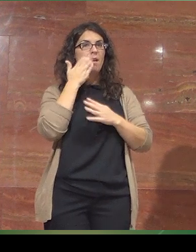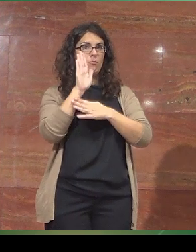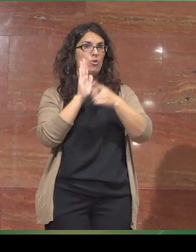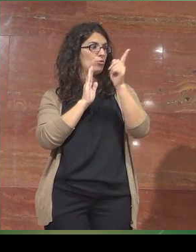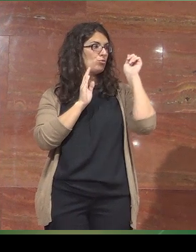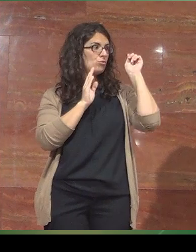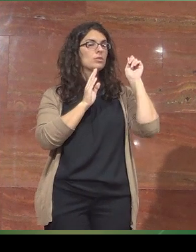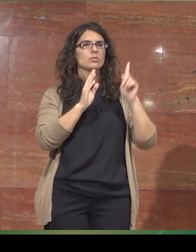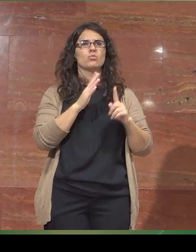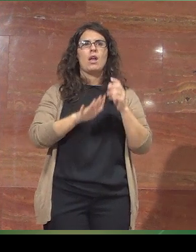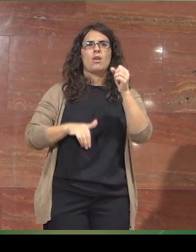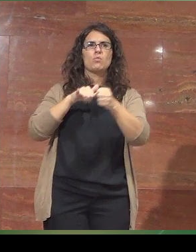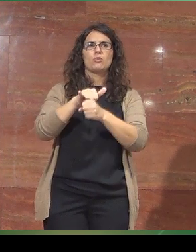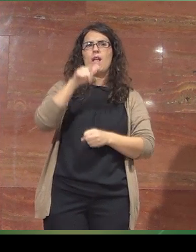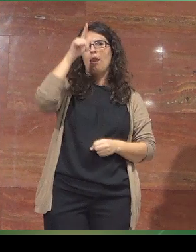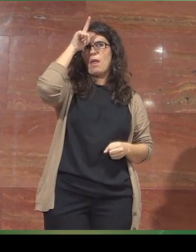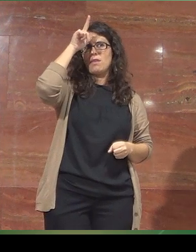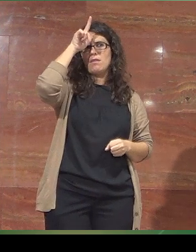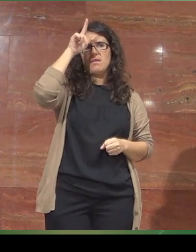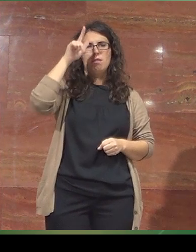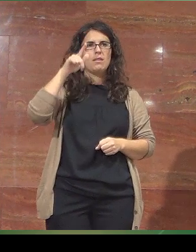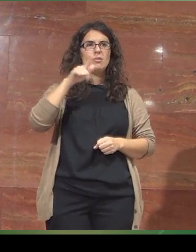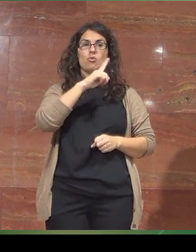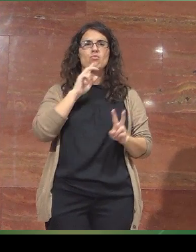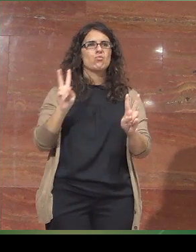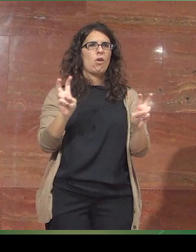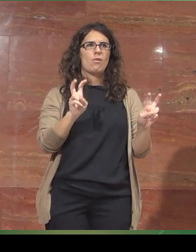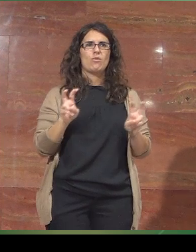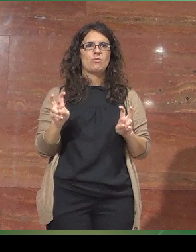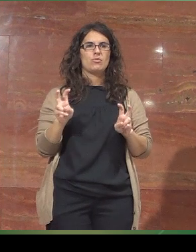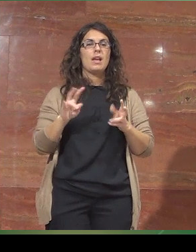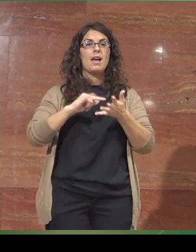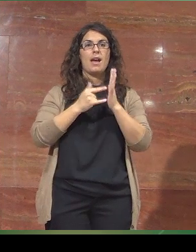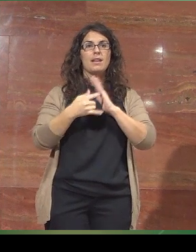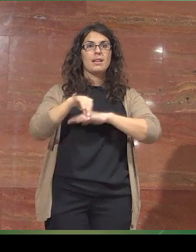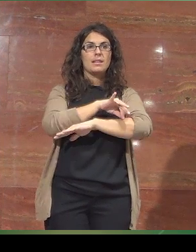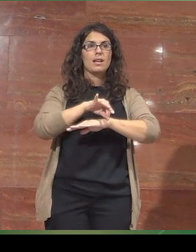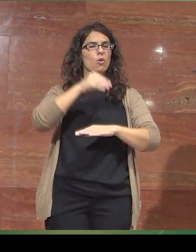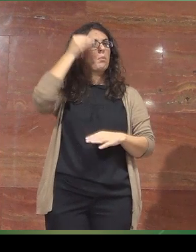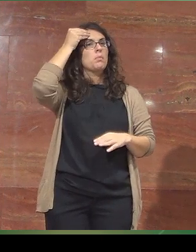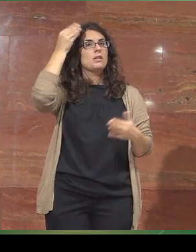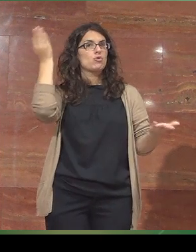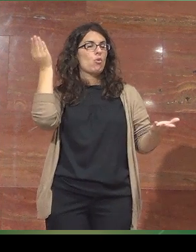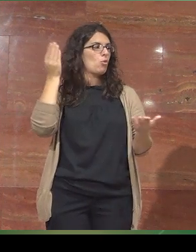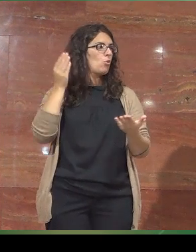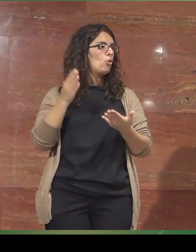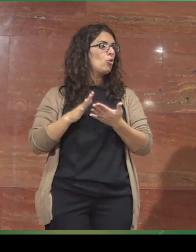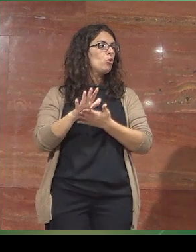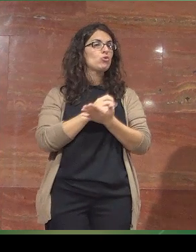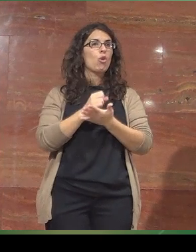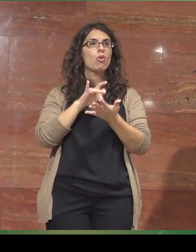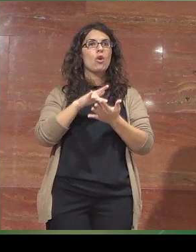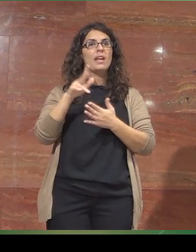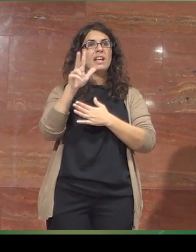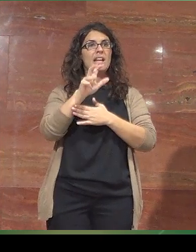new signs. The architect in this case thought that putting everything in grey would be a very calming